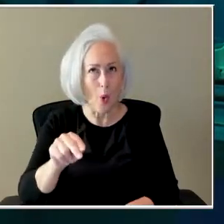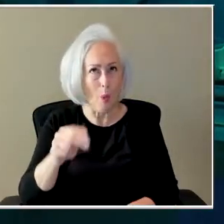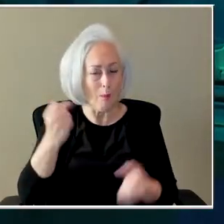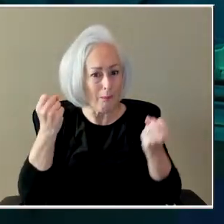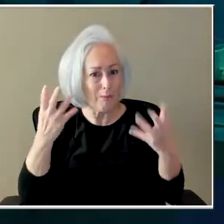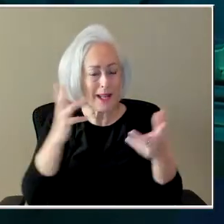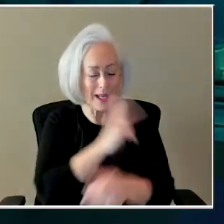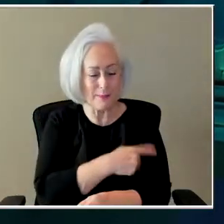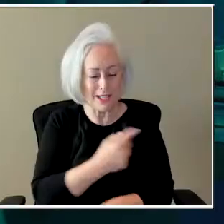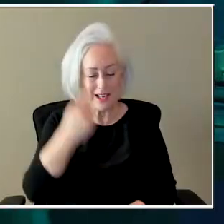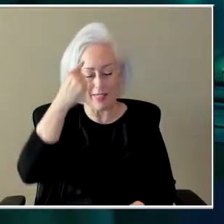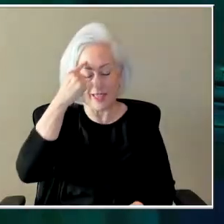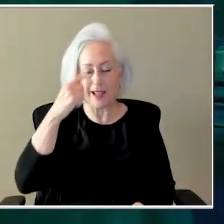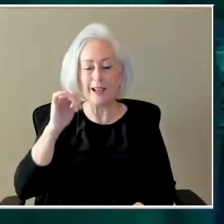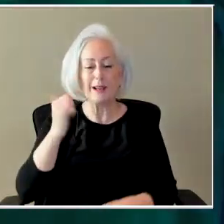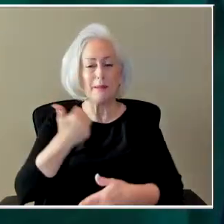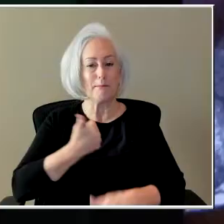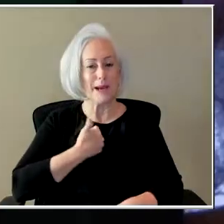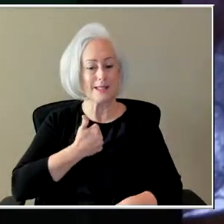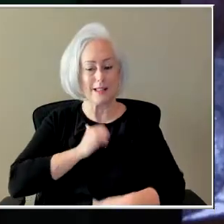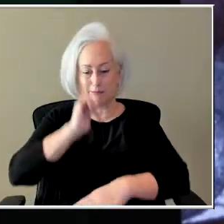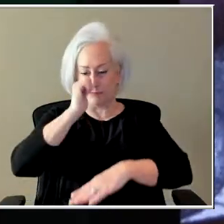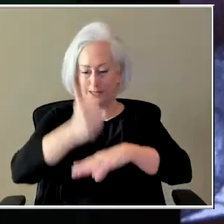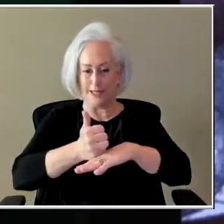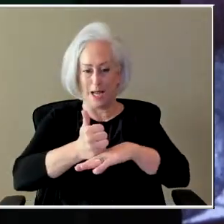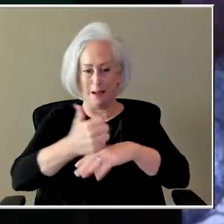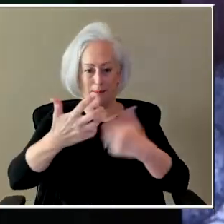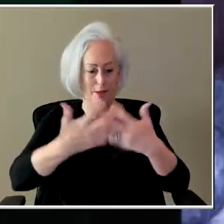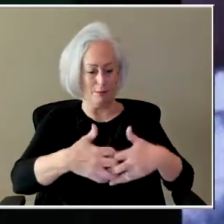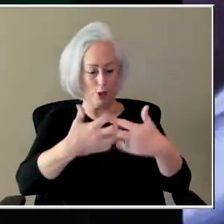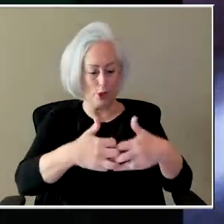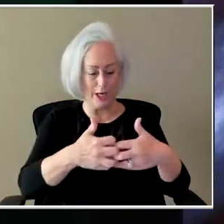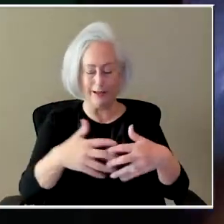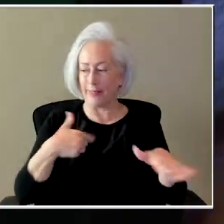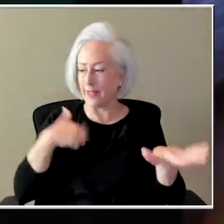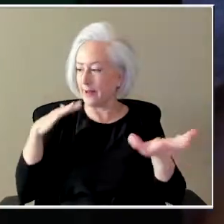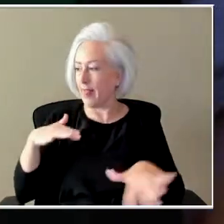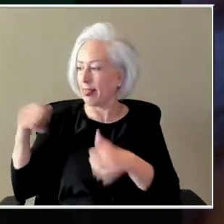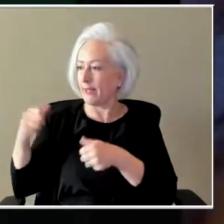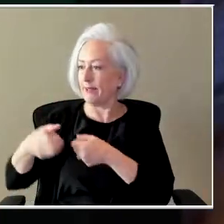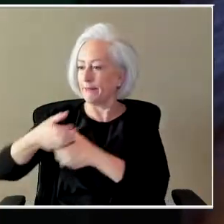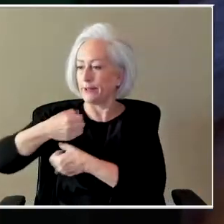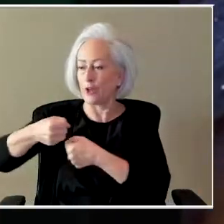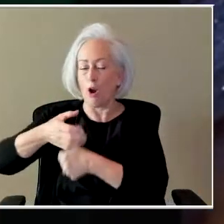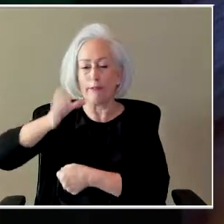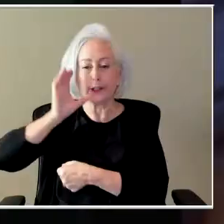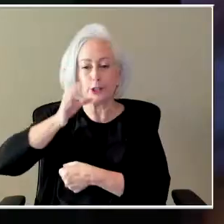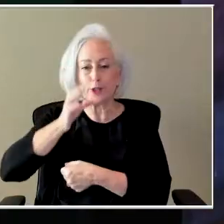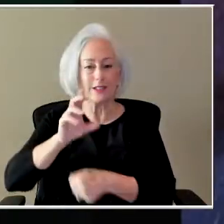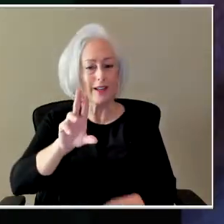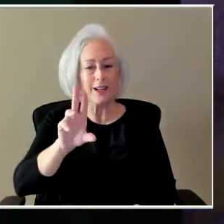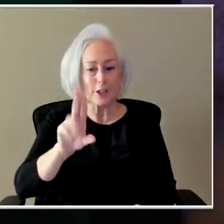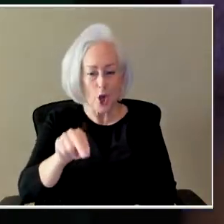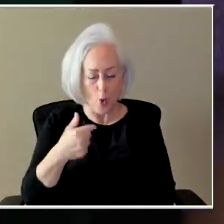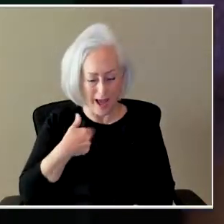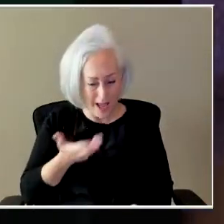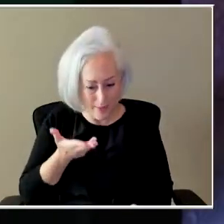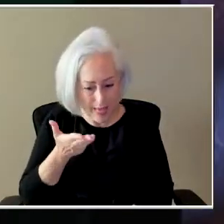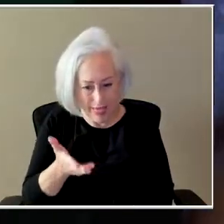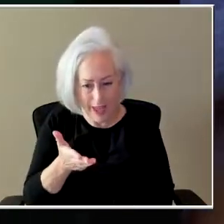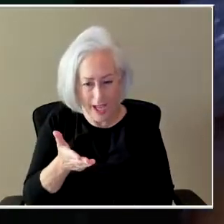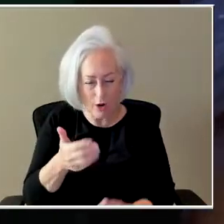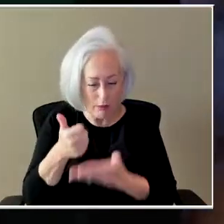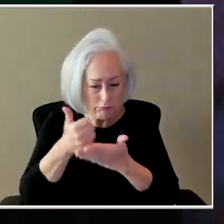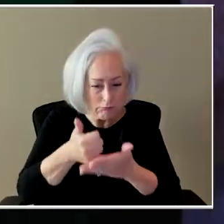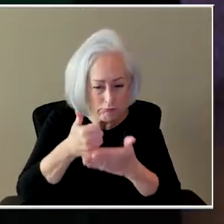the machine is docked, and then I'm sitting on the console. You saw my fingers a second ago doing the surgery. And look at the detail that we see.